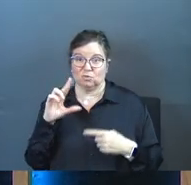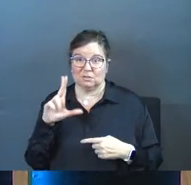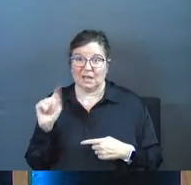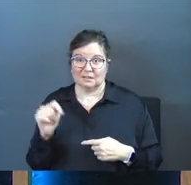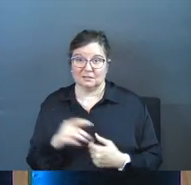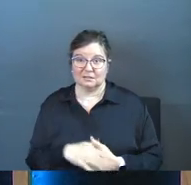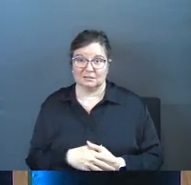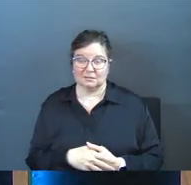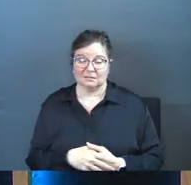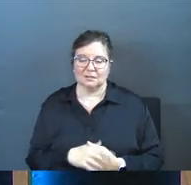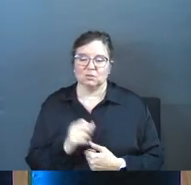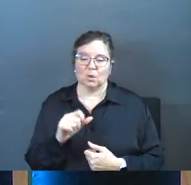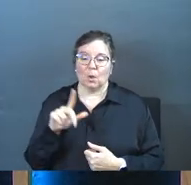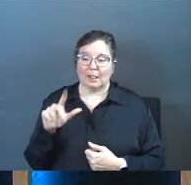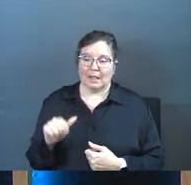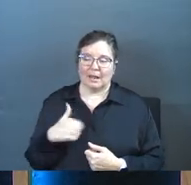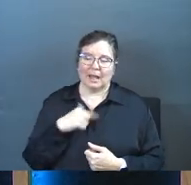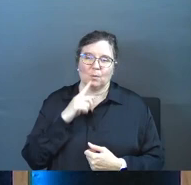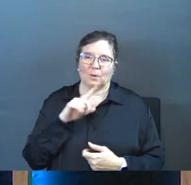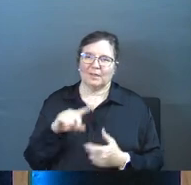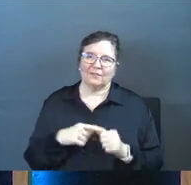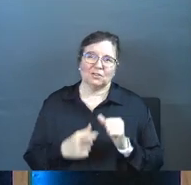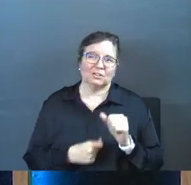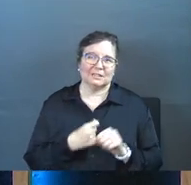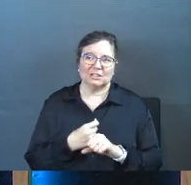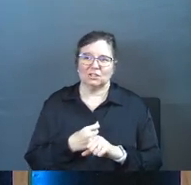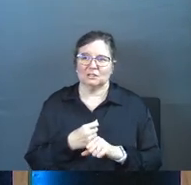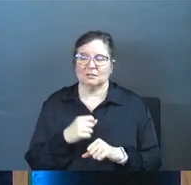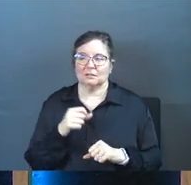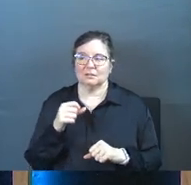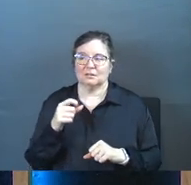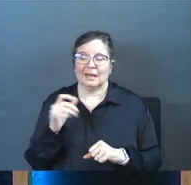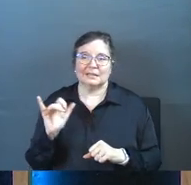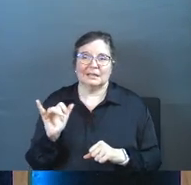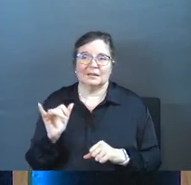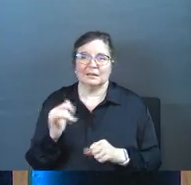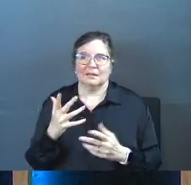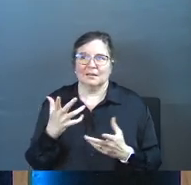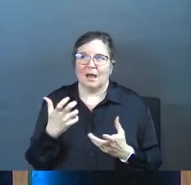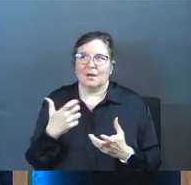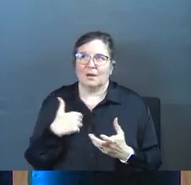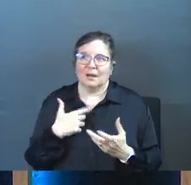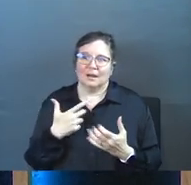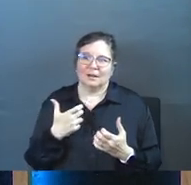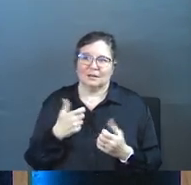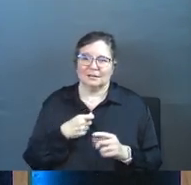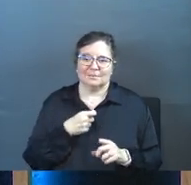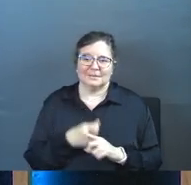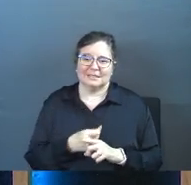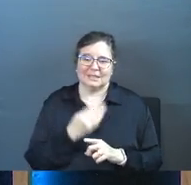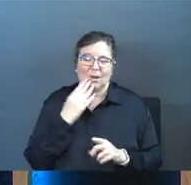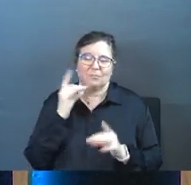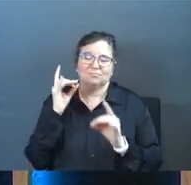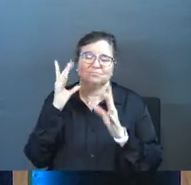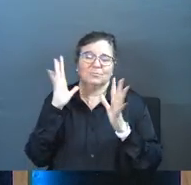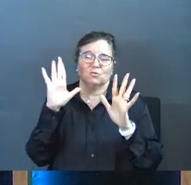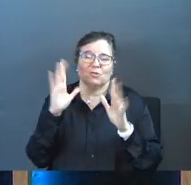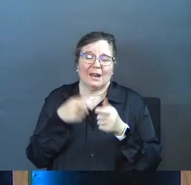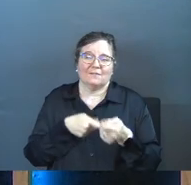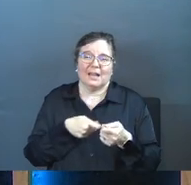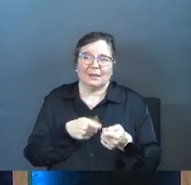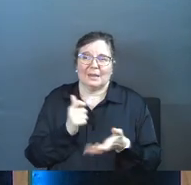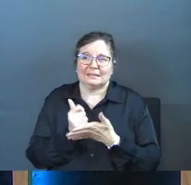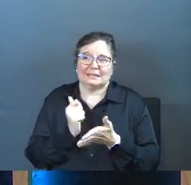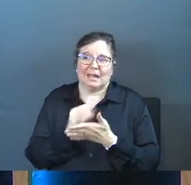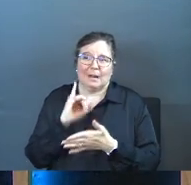dust. And so Linda, I mean, we're in the first year, and it's like, I'm just going to hit this home run and get this great